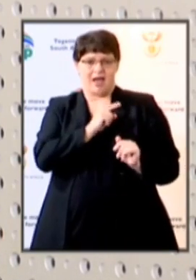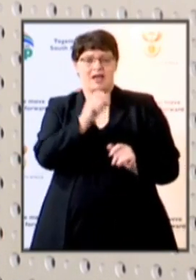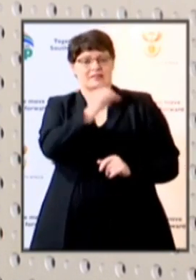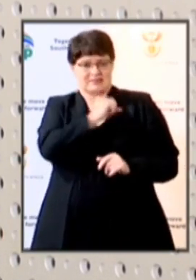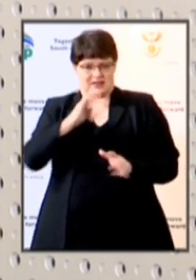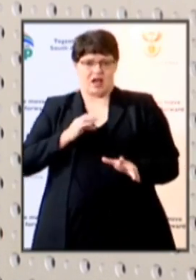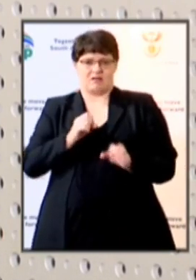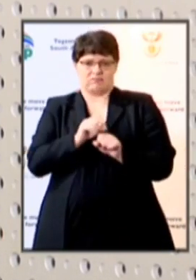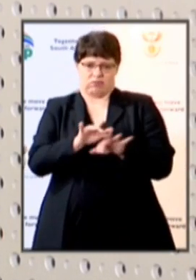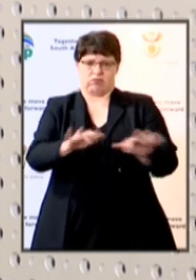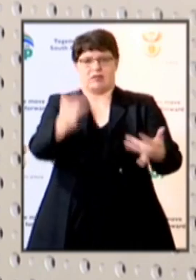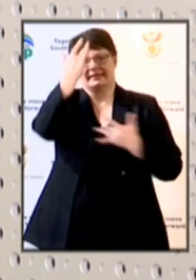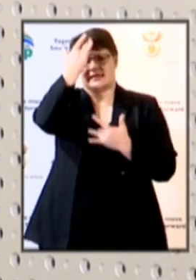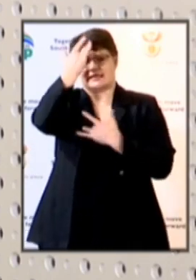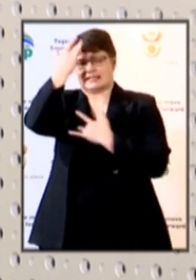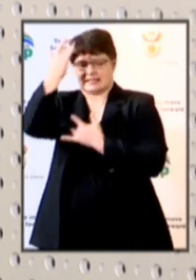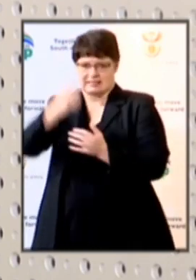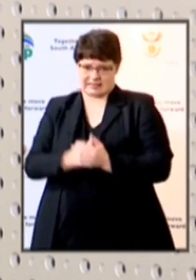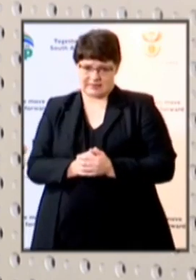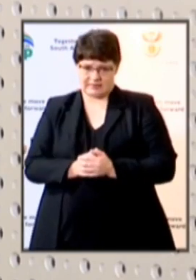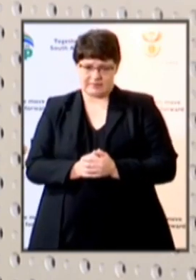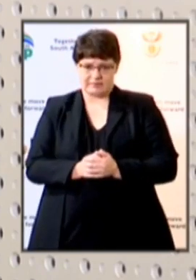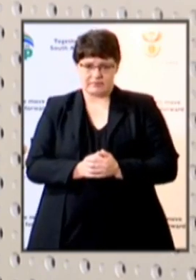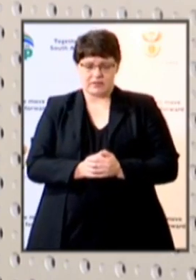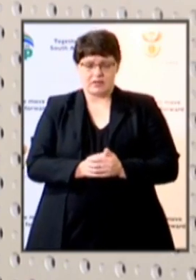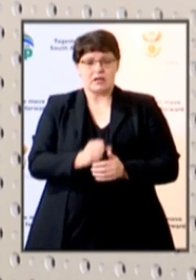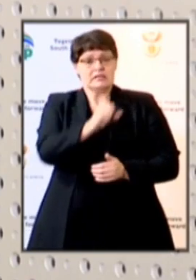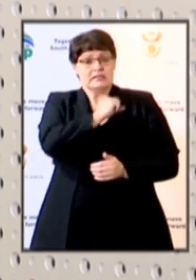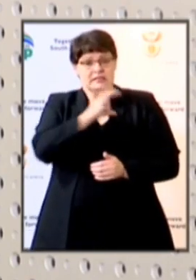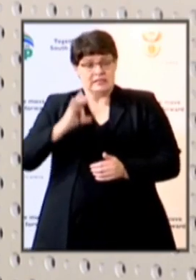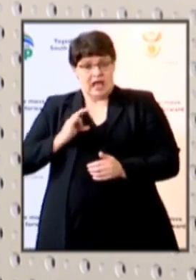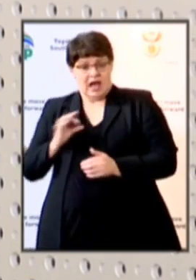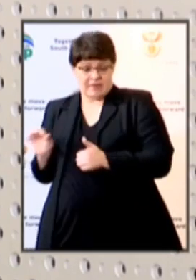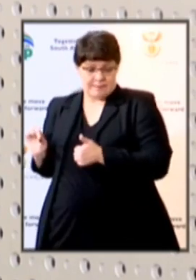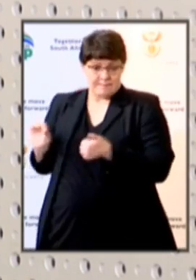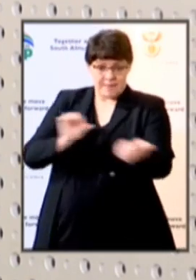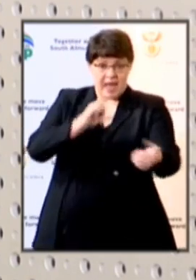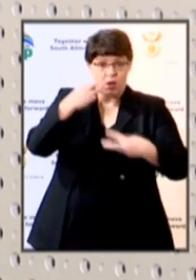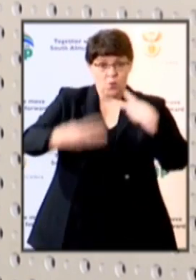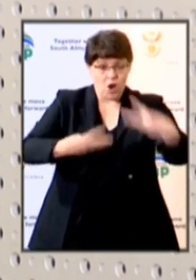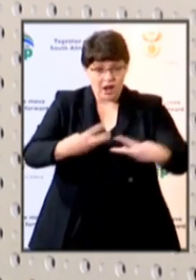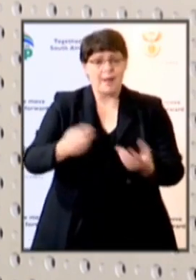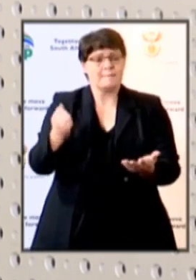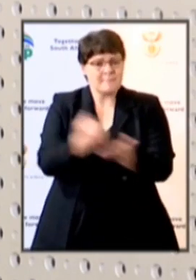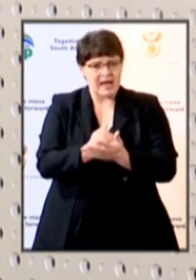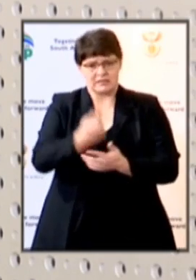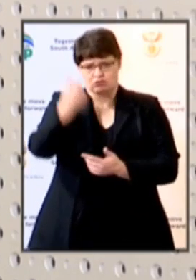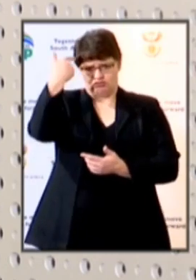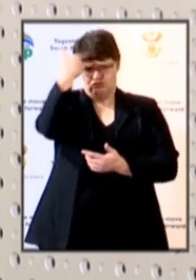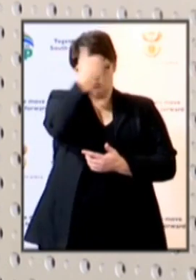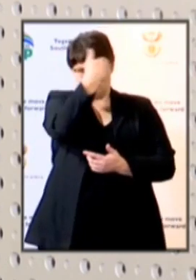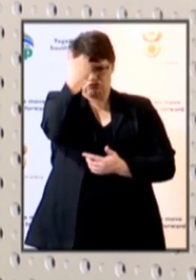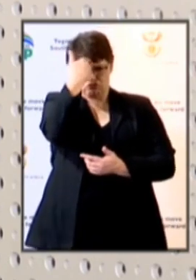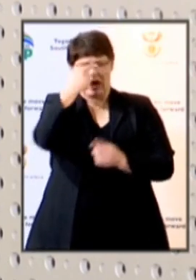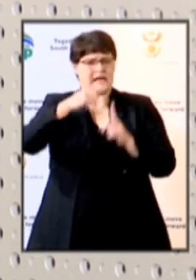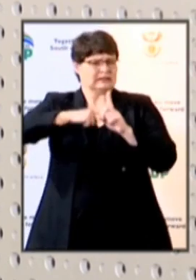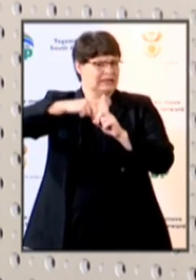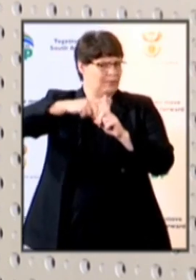be screened for temperature, for cough, for any